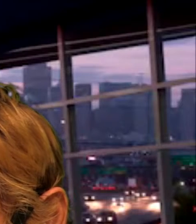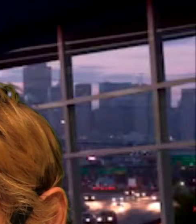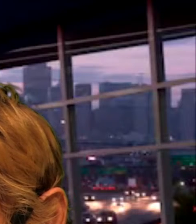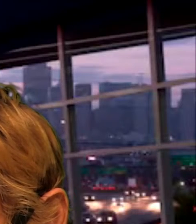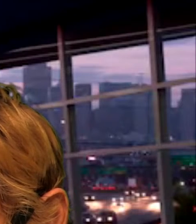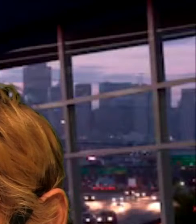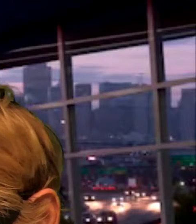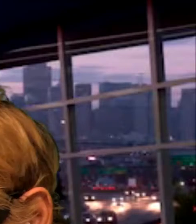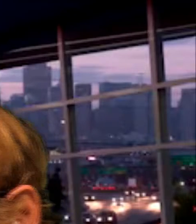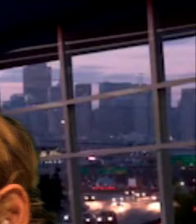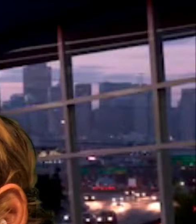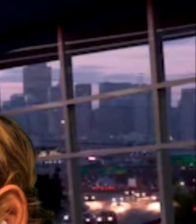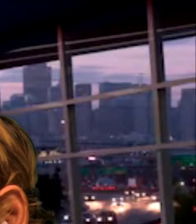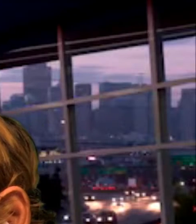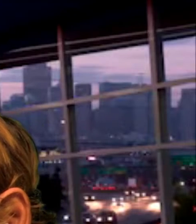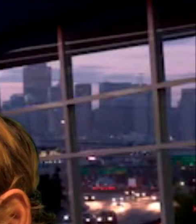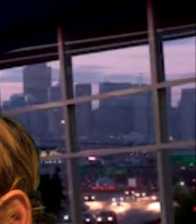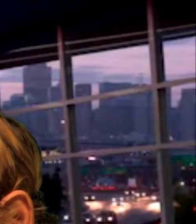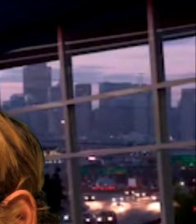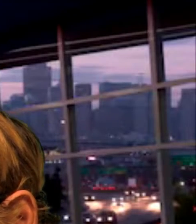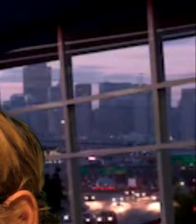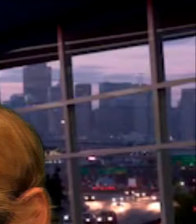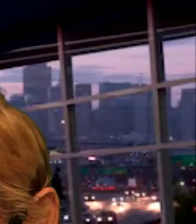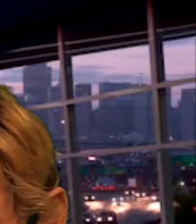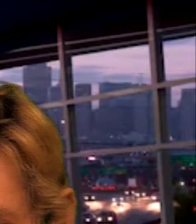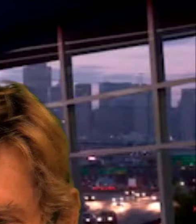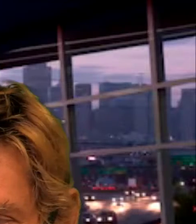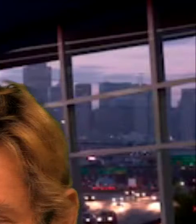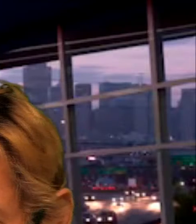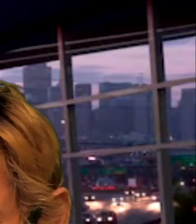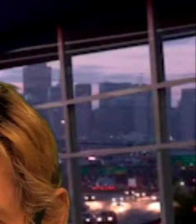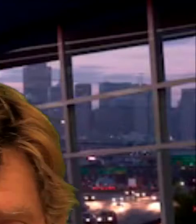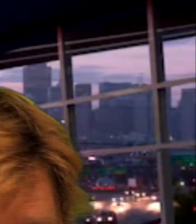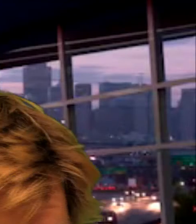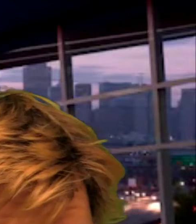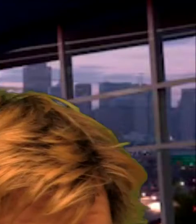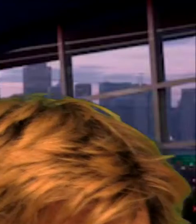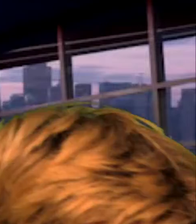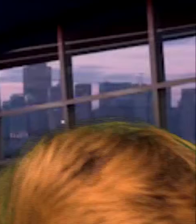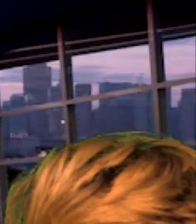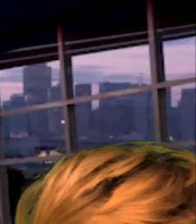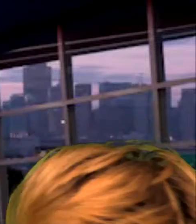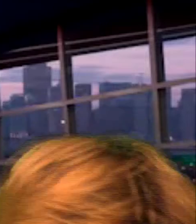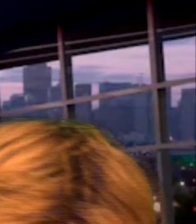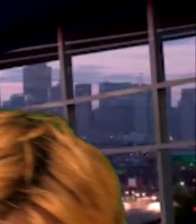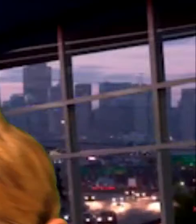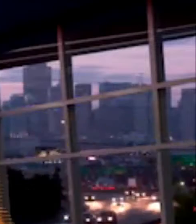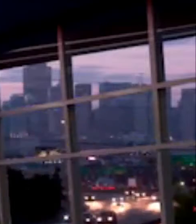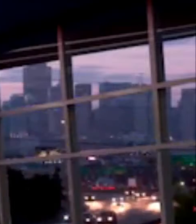and Governor Gavin Newsom's mandates and everything else. We'll cover it all